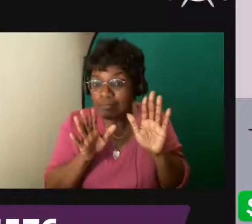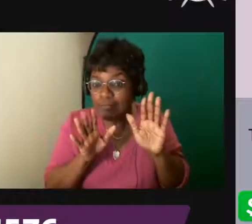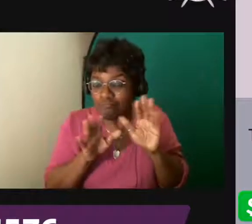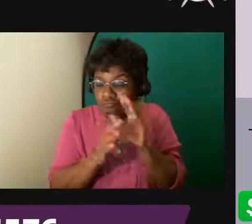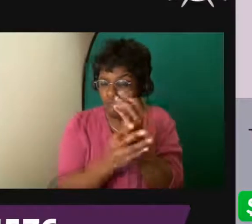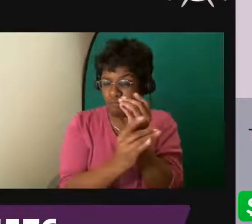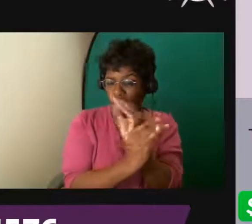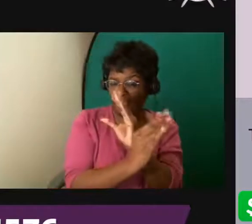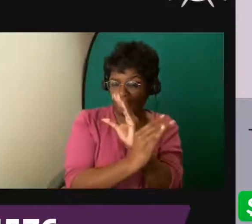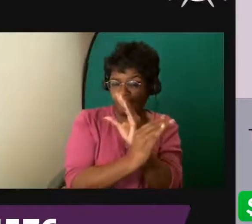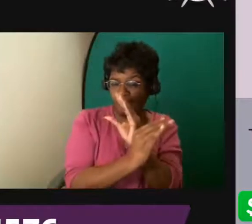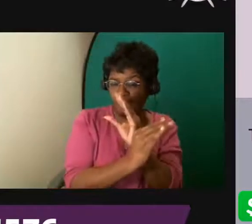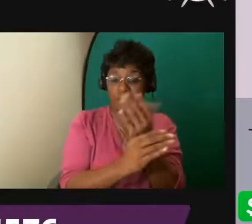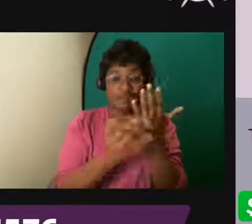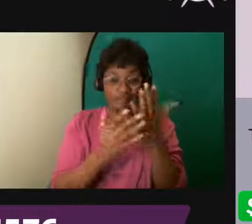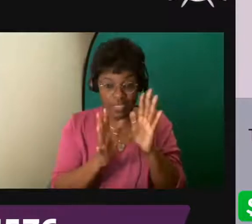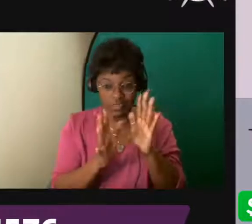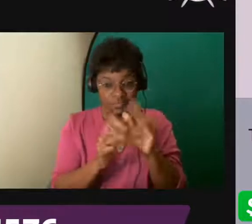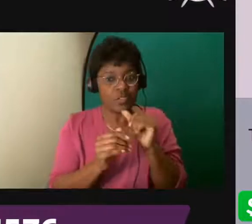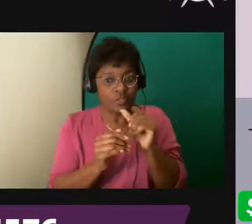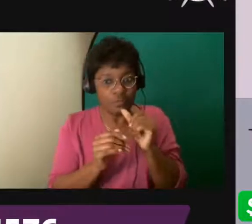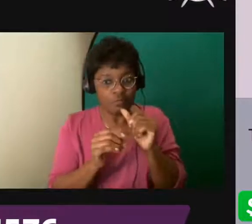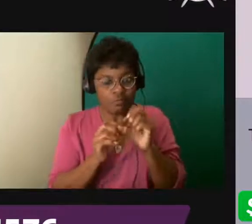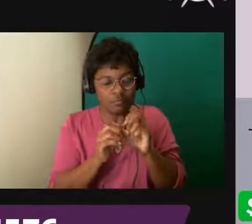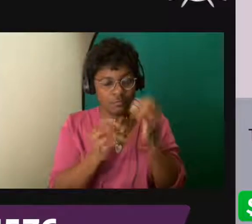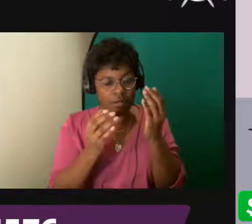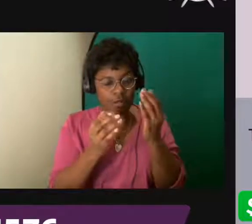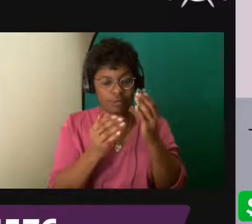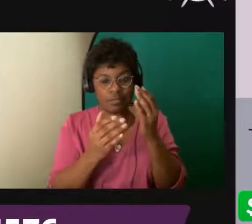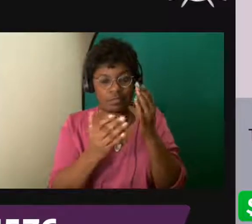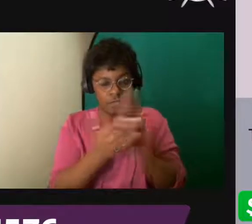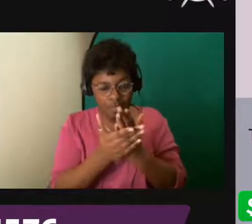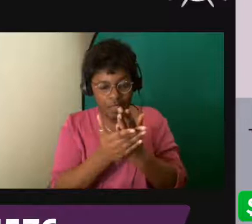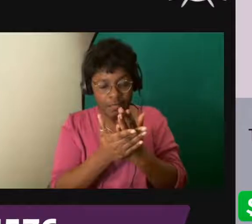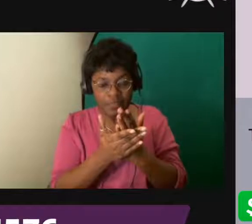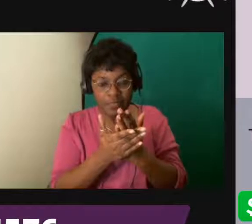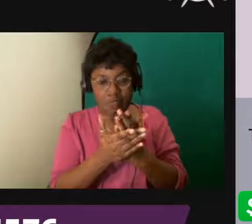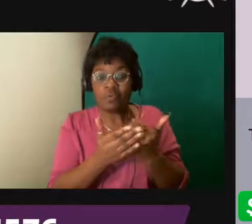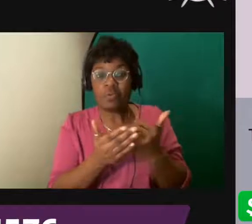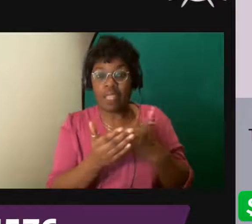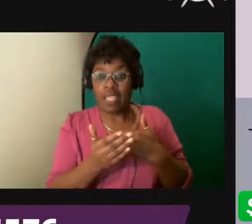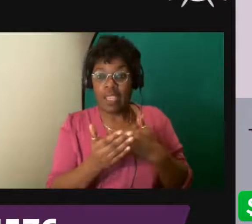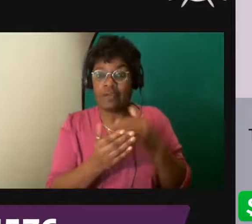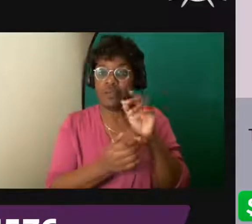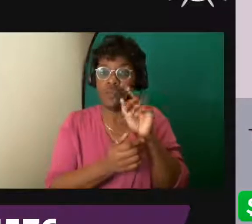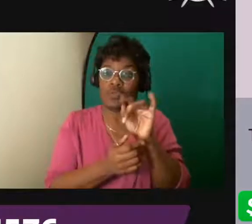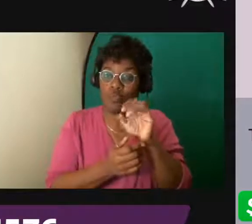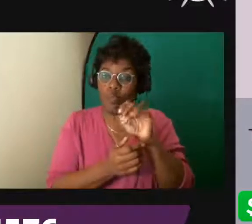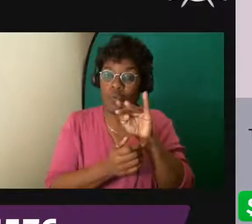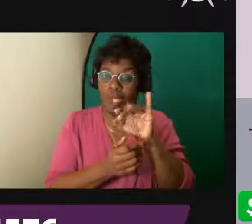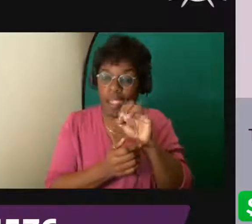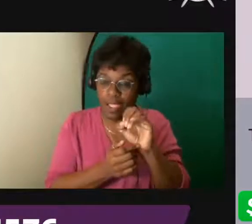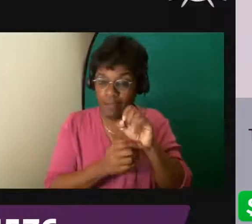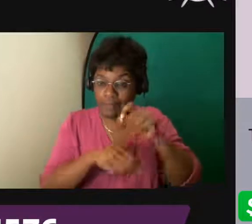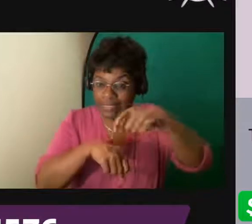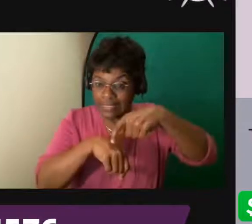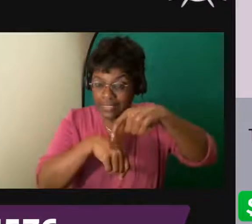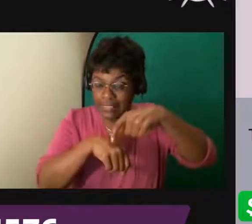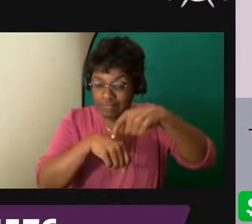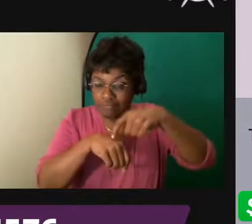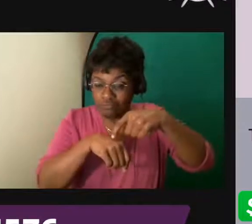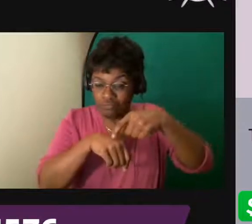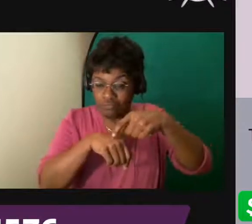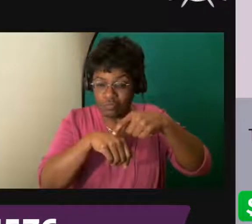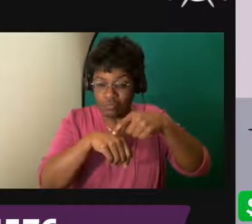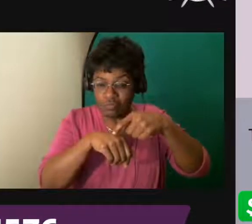but don't disconnect yet because we're about to have tribe time. We're going to break out into our